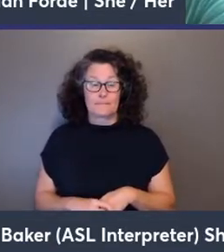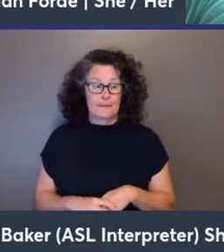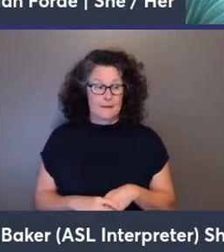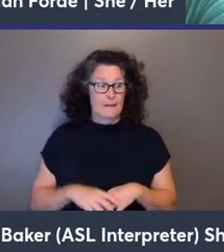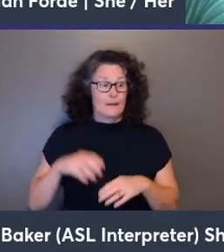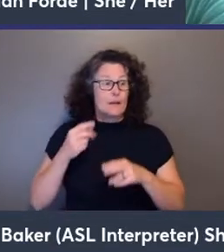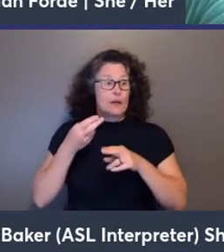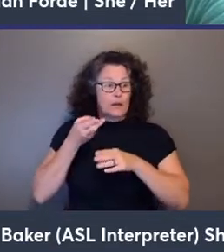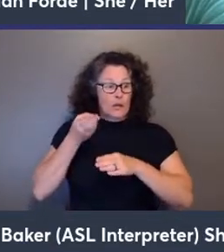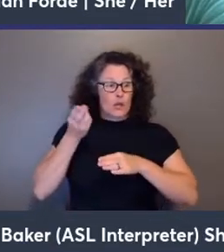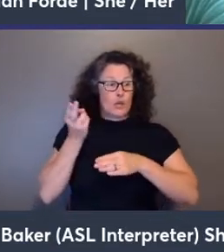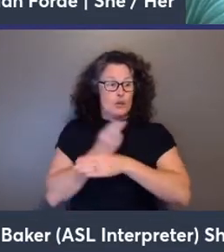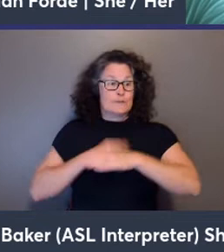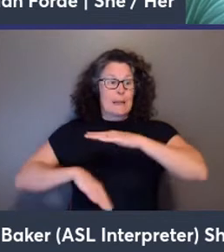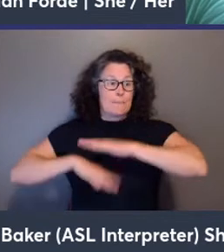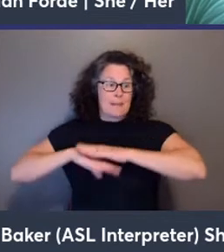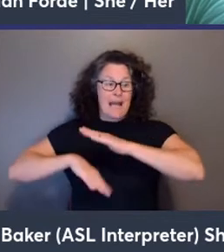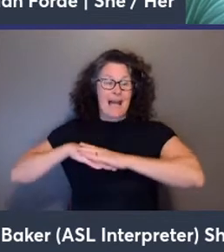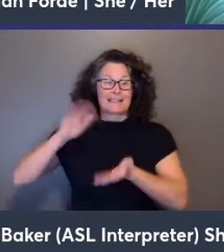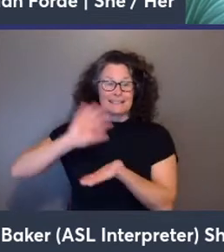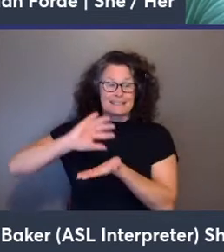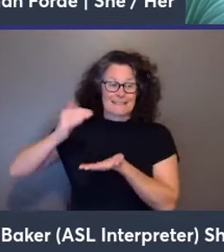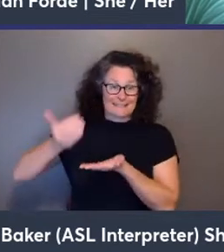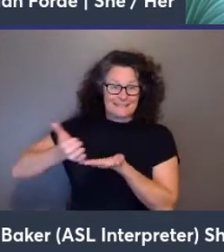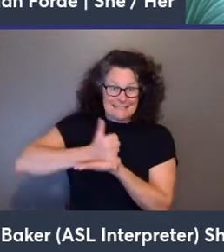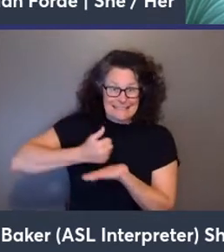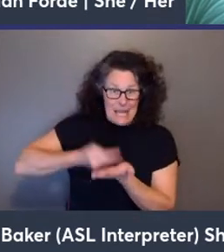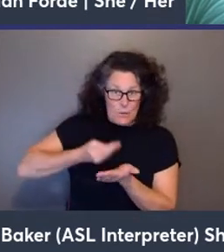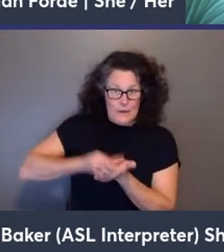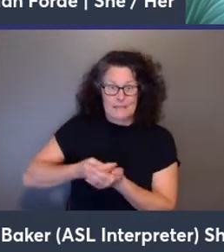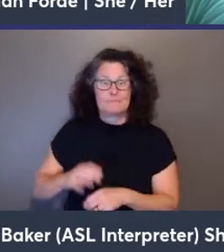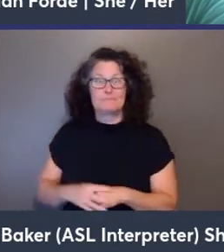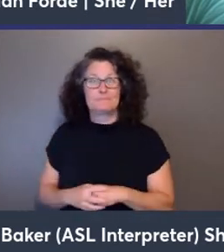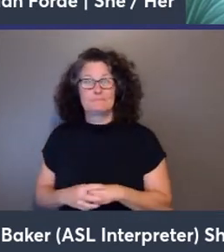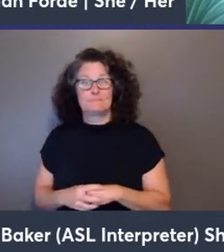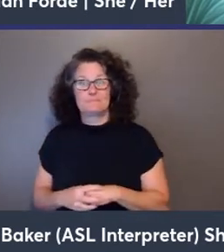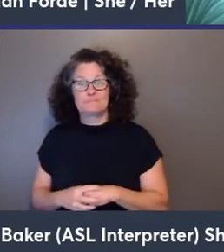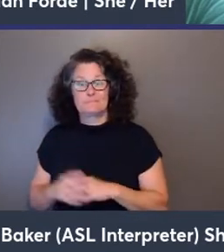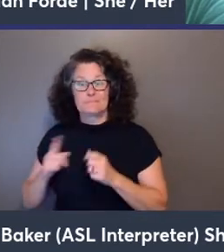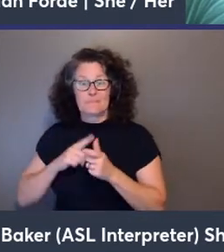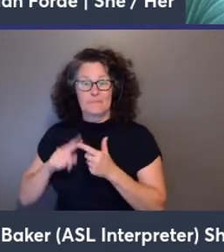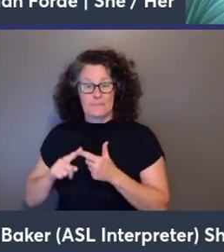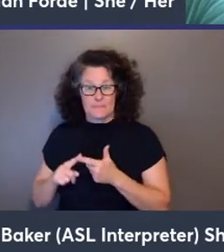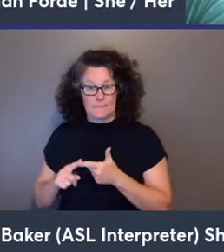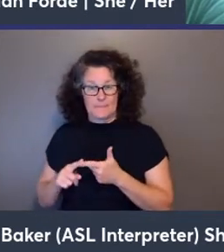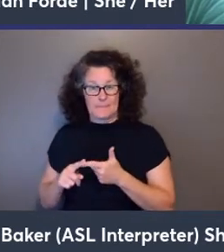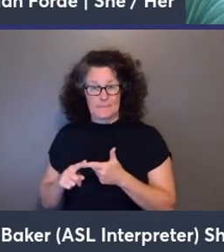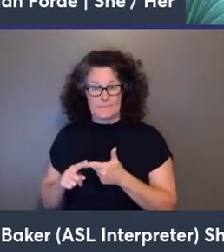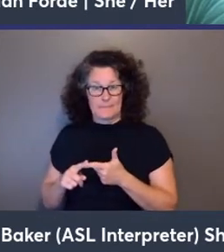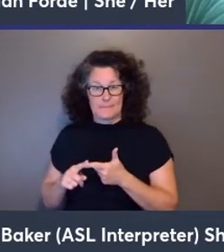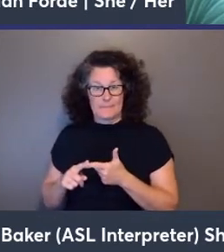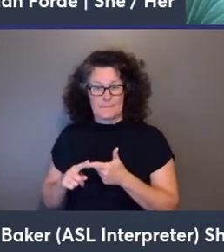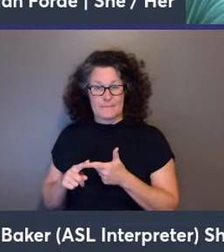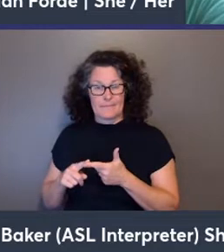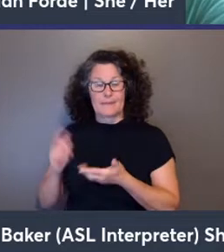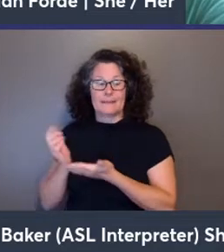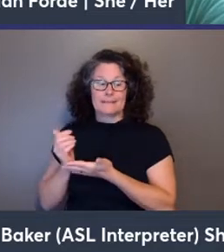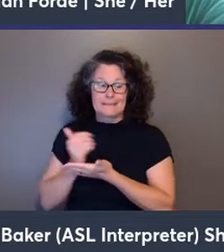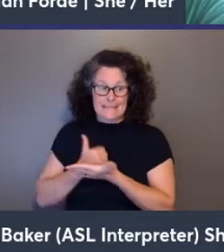grouping by customer name. So we can name this one as deduped salary.